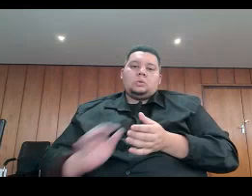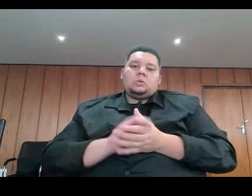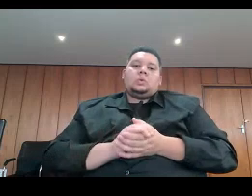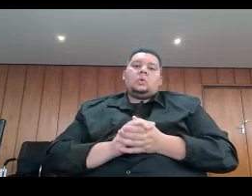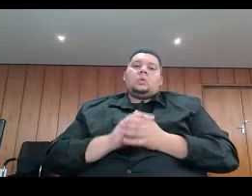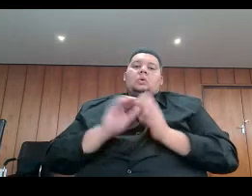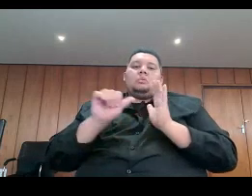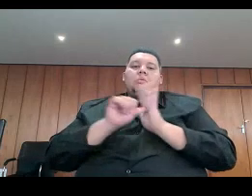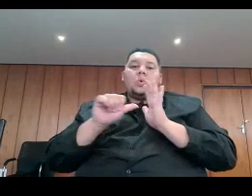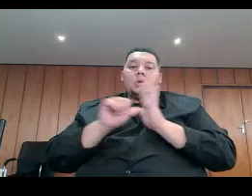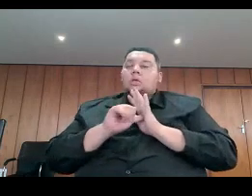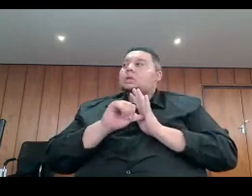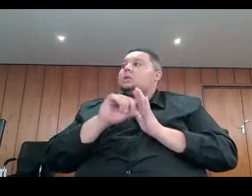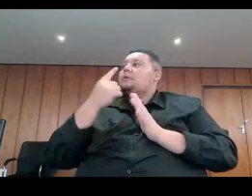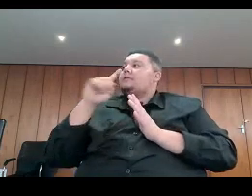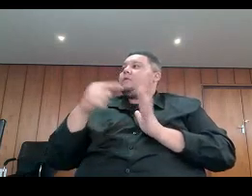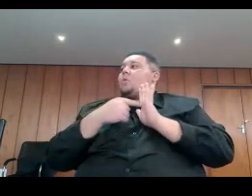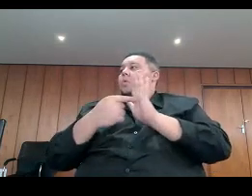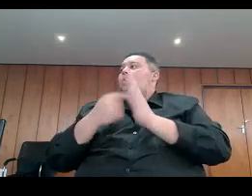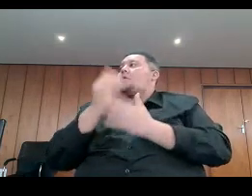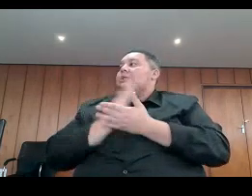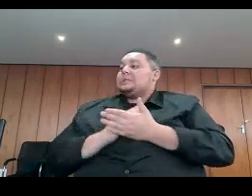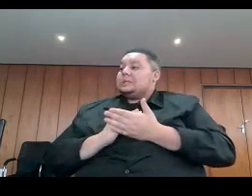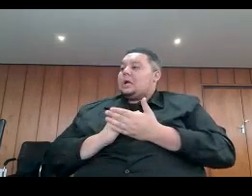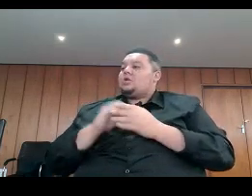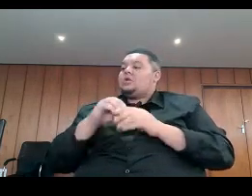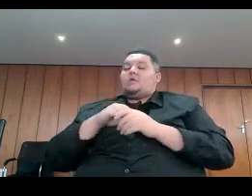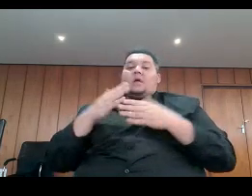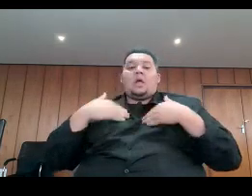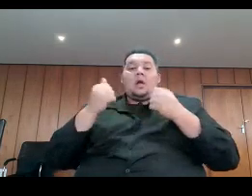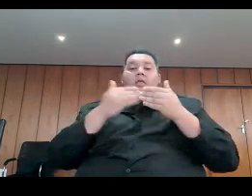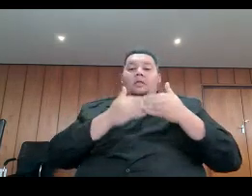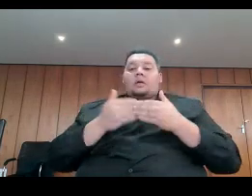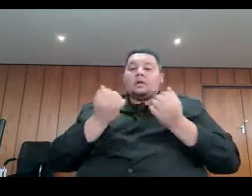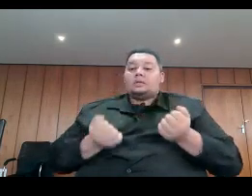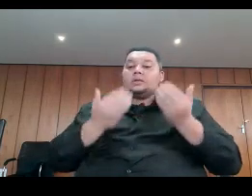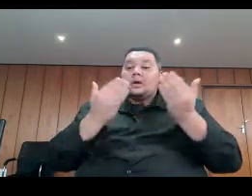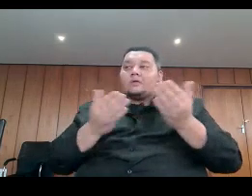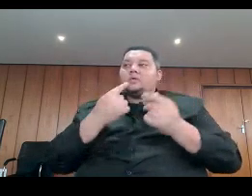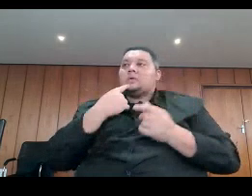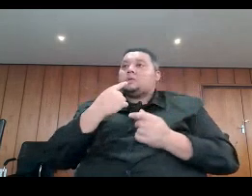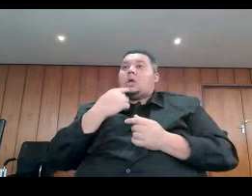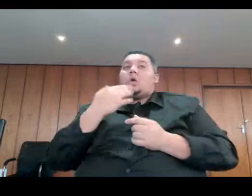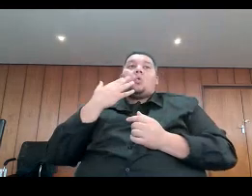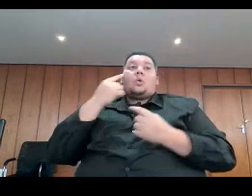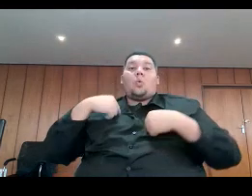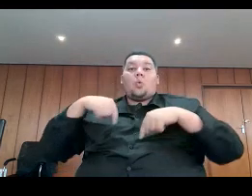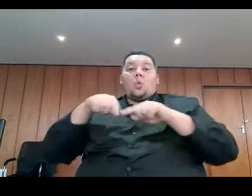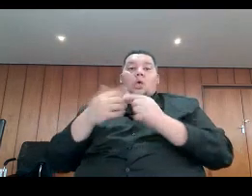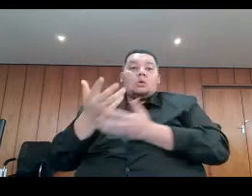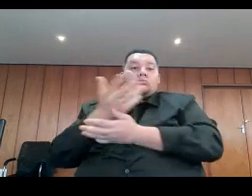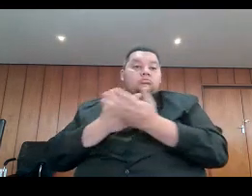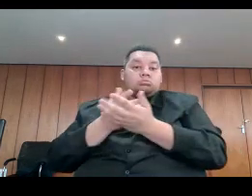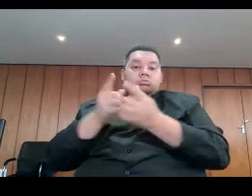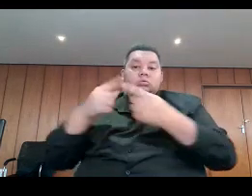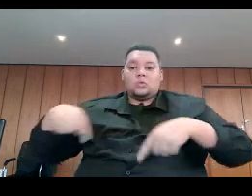So, on the side of healthcare services, so when we've talked to